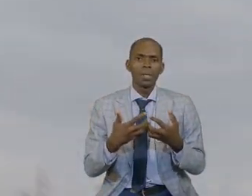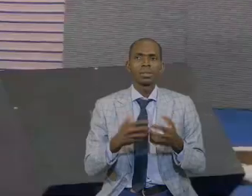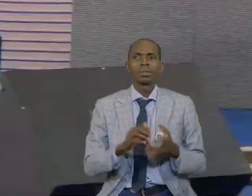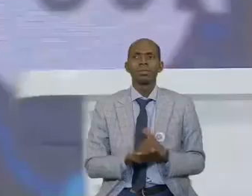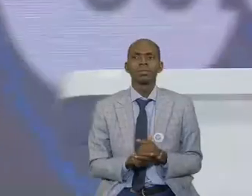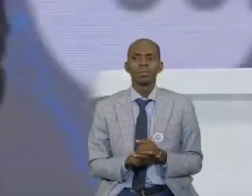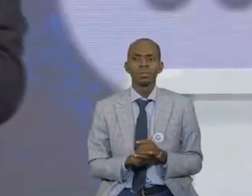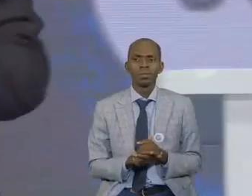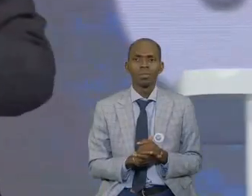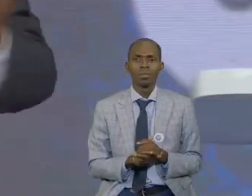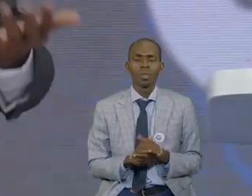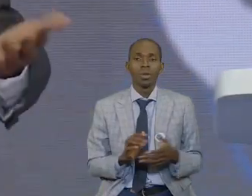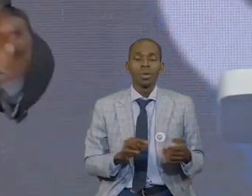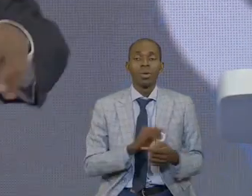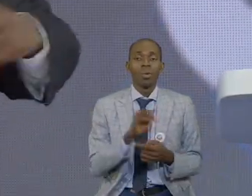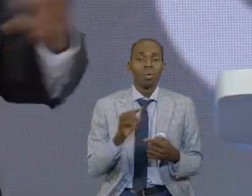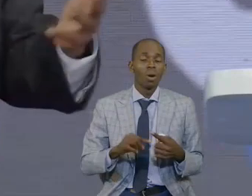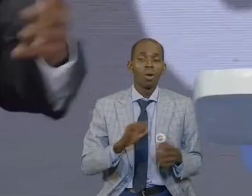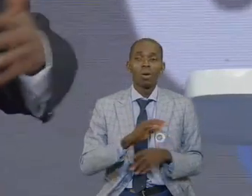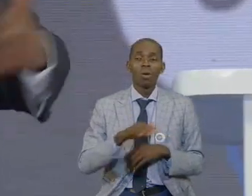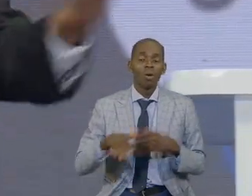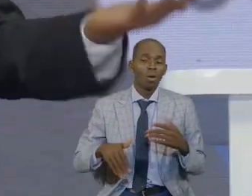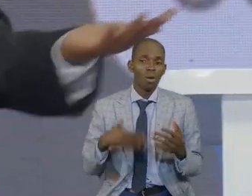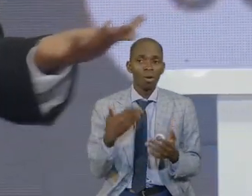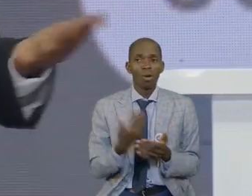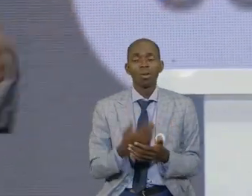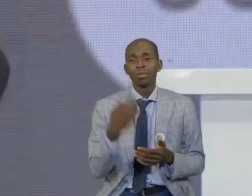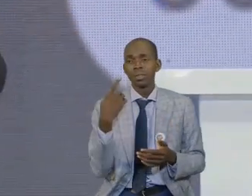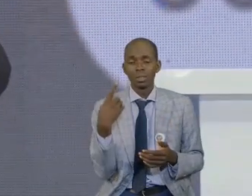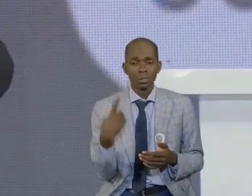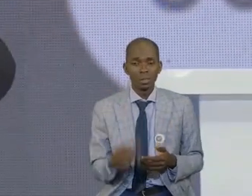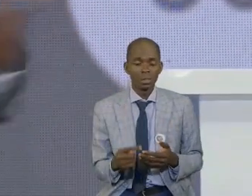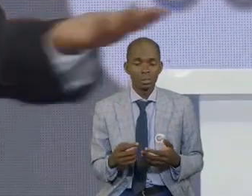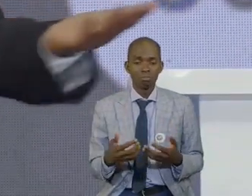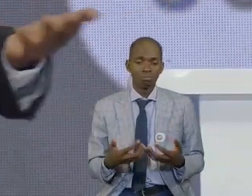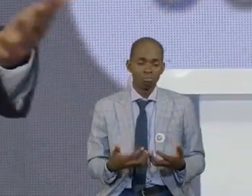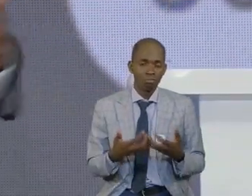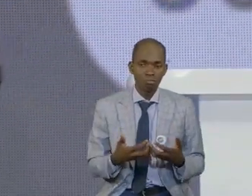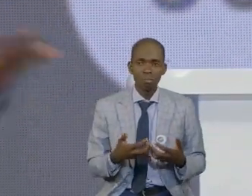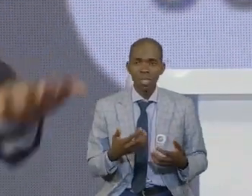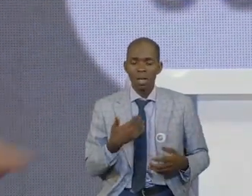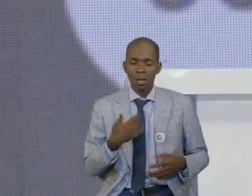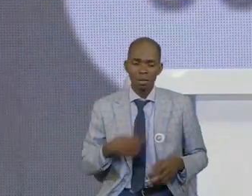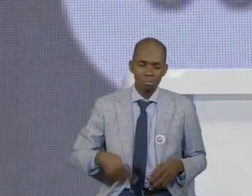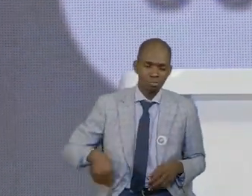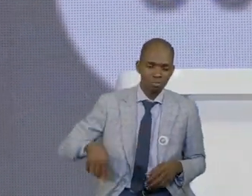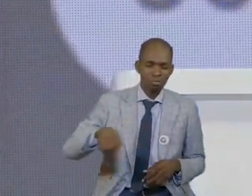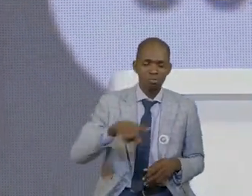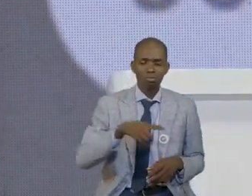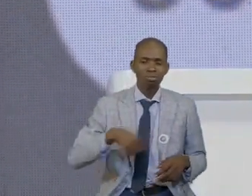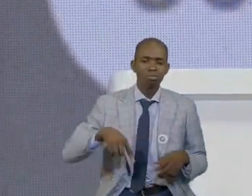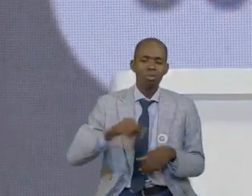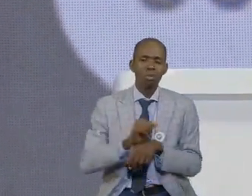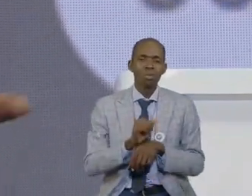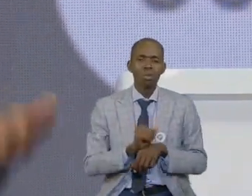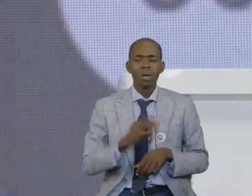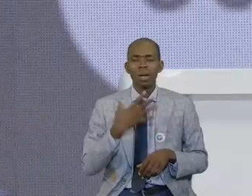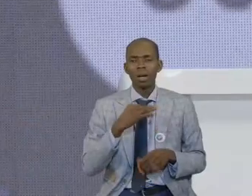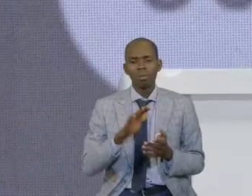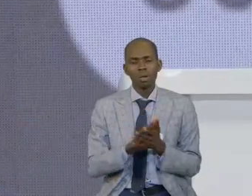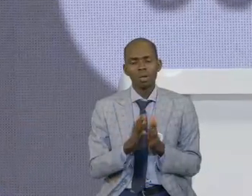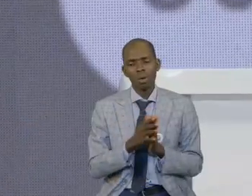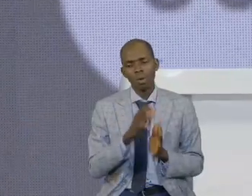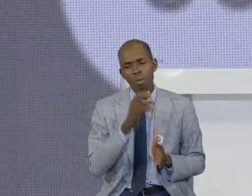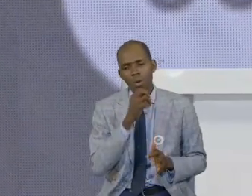When those edges are now kind of rounded and they are so old and they are worn out, they don't move very